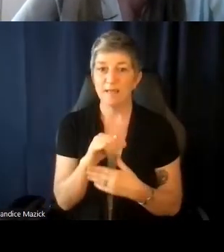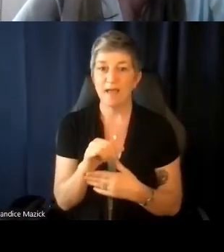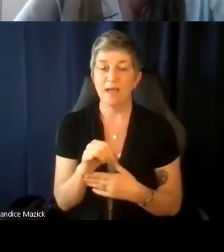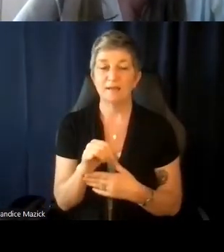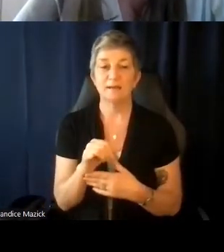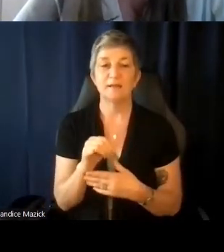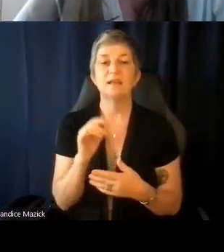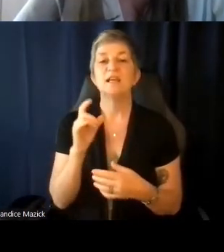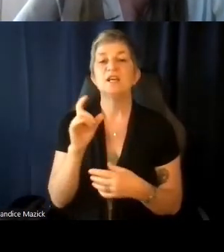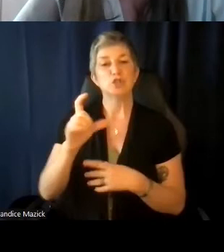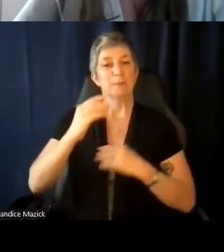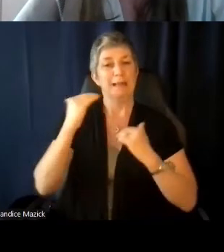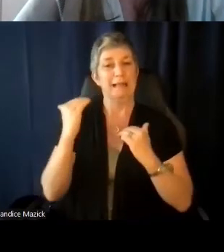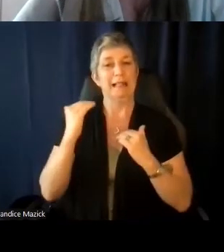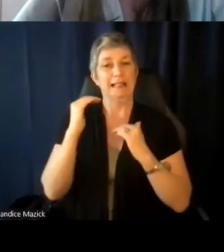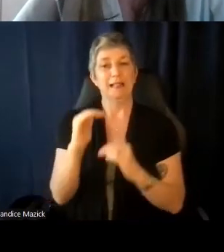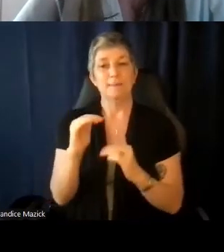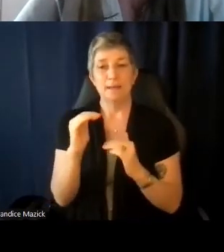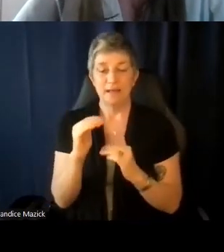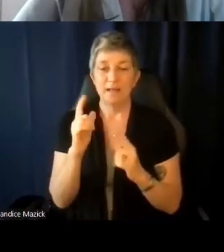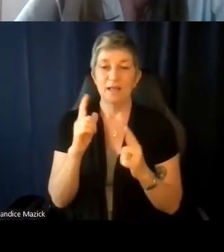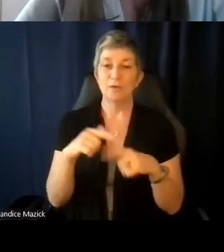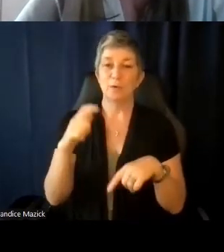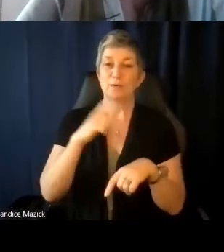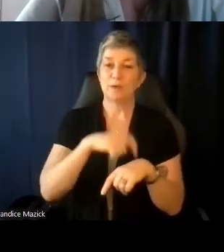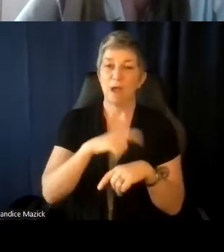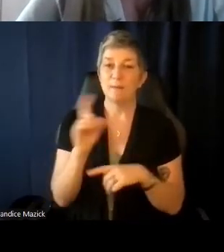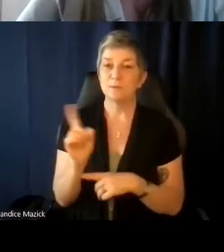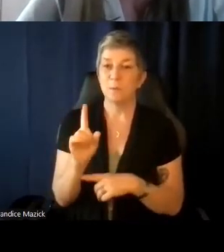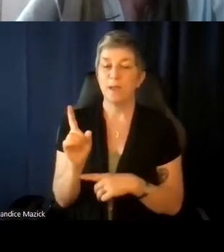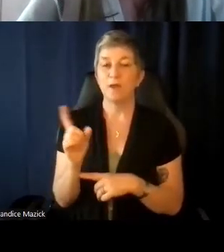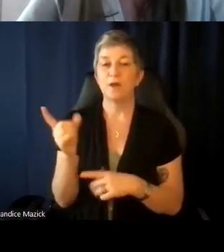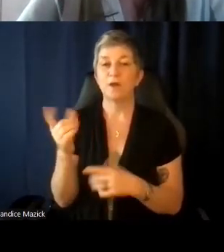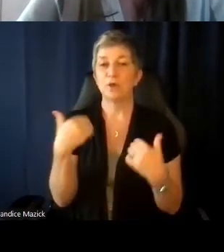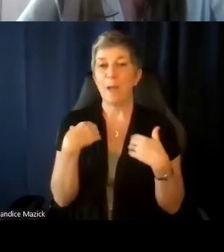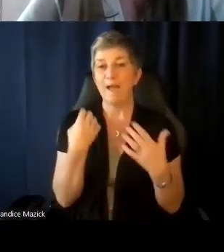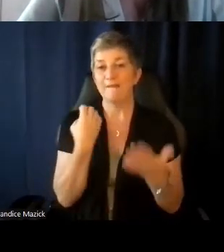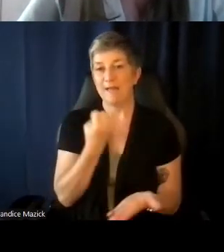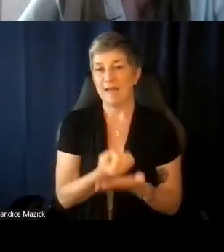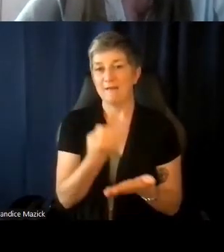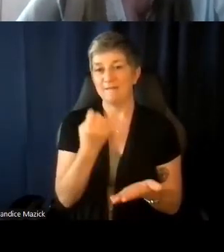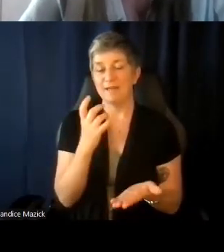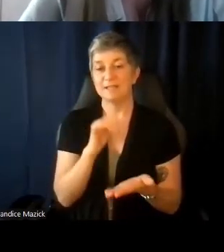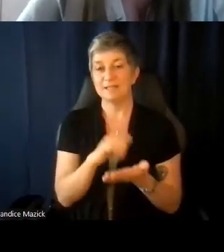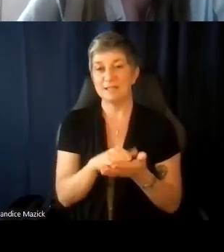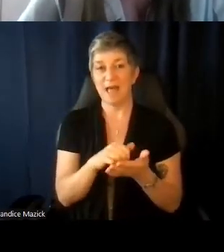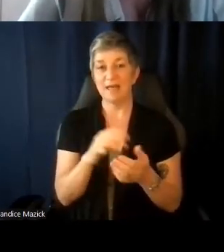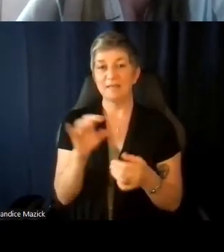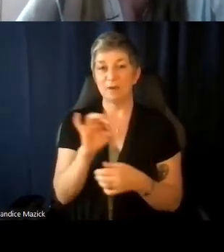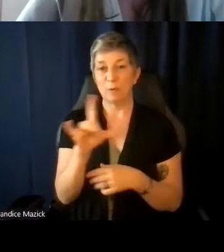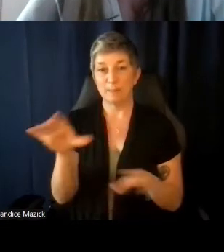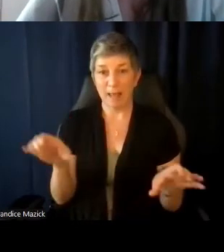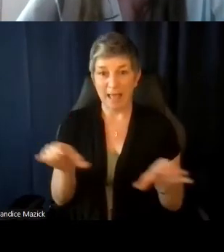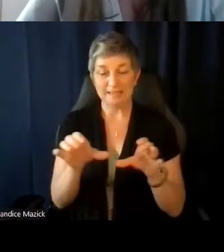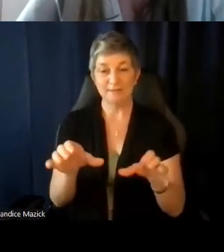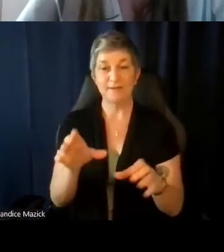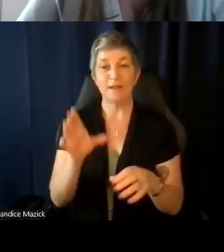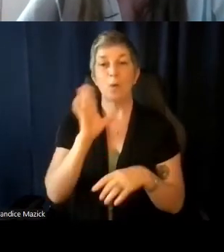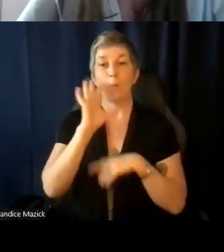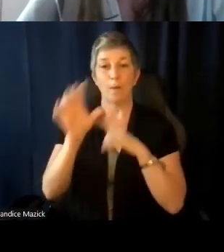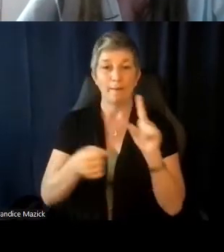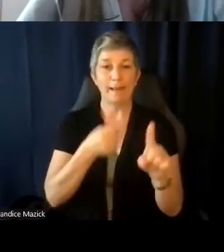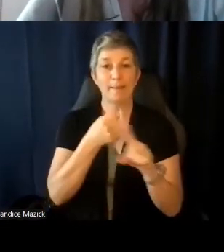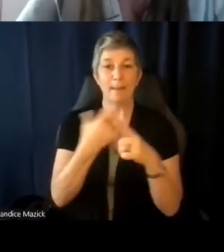that should be limited to times in which you have evidence that the criminal activity is going to impact the